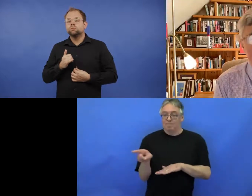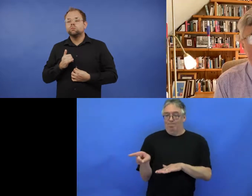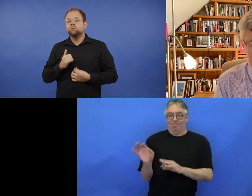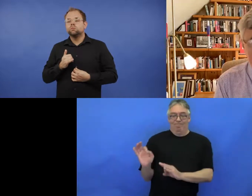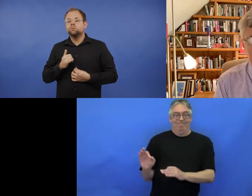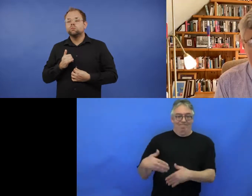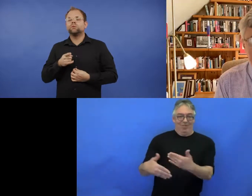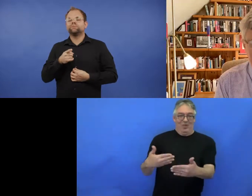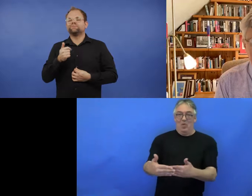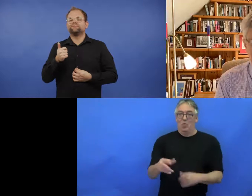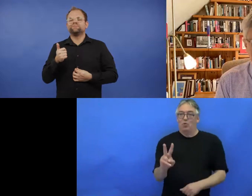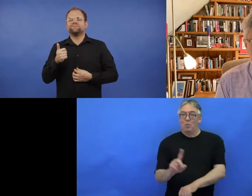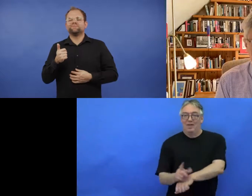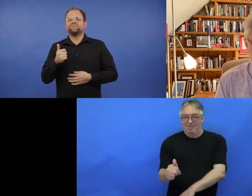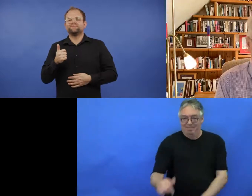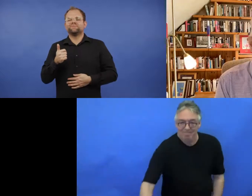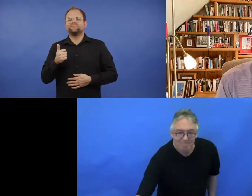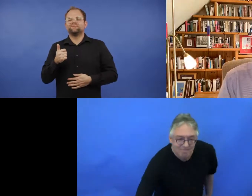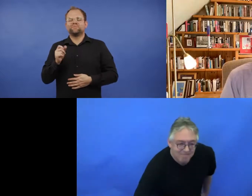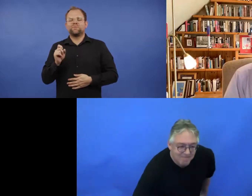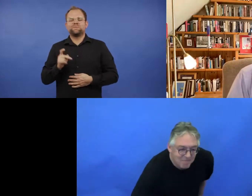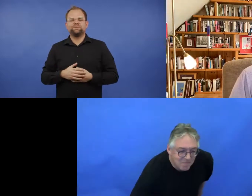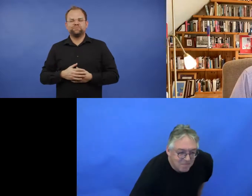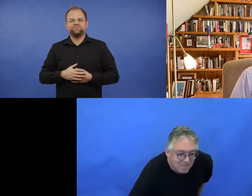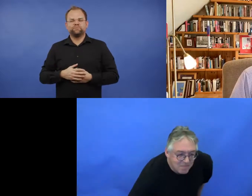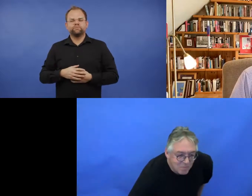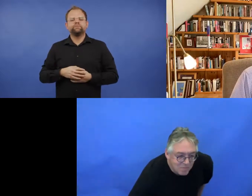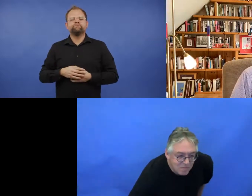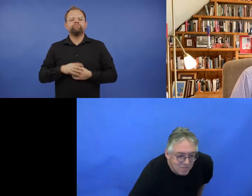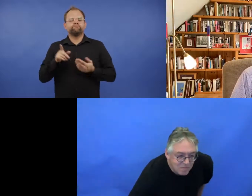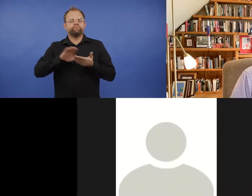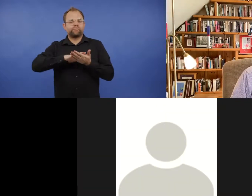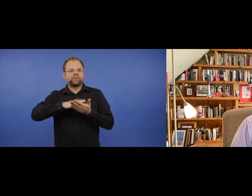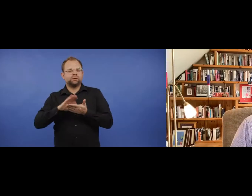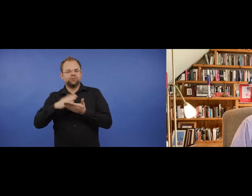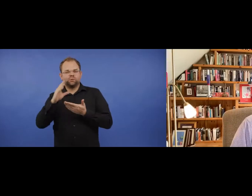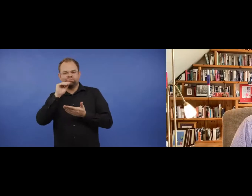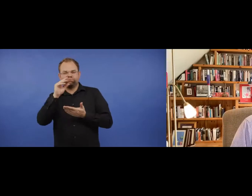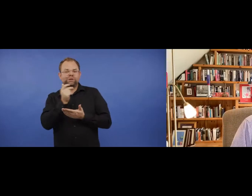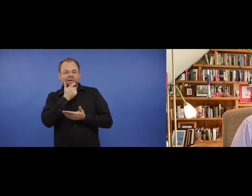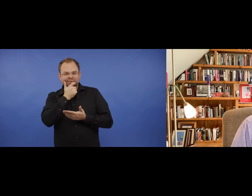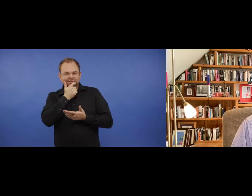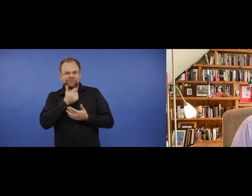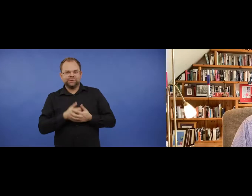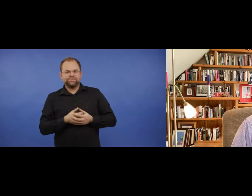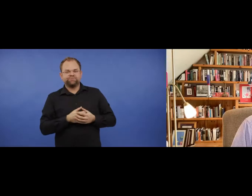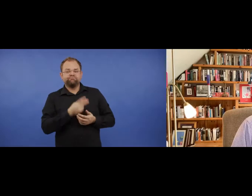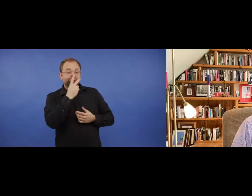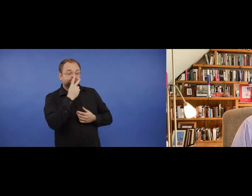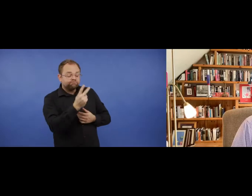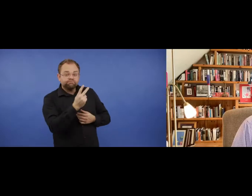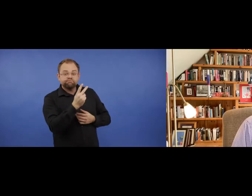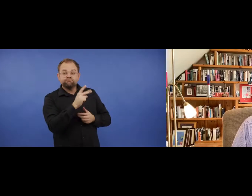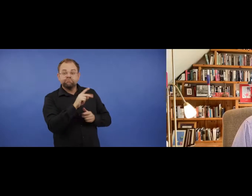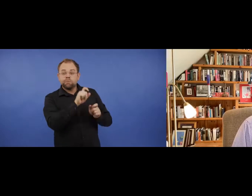talk about our experience and the challenges, especially the challenge of